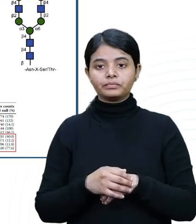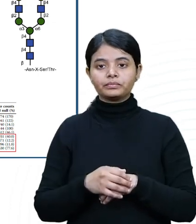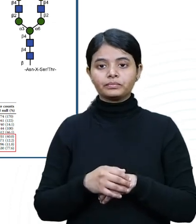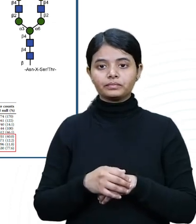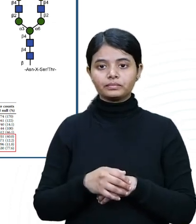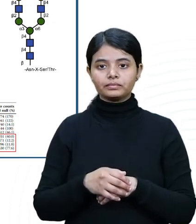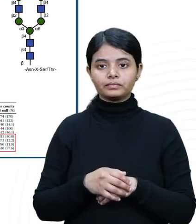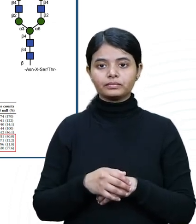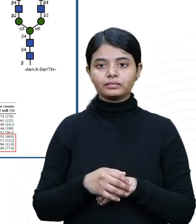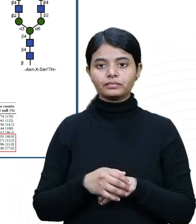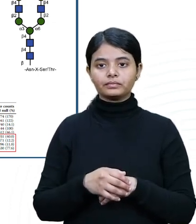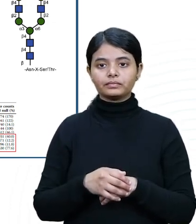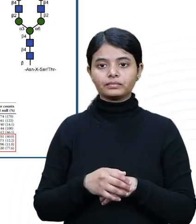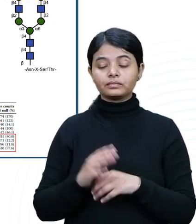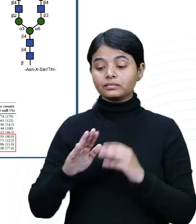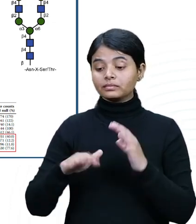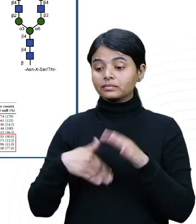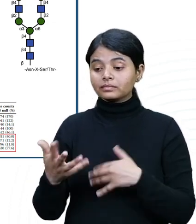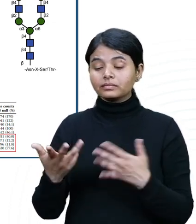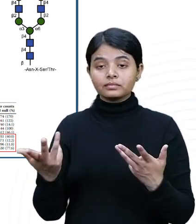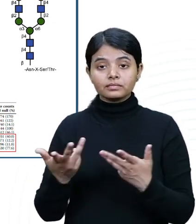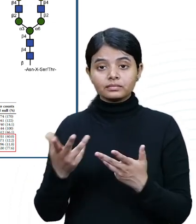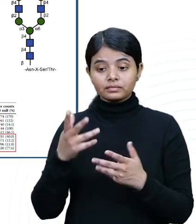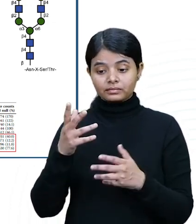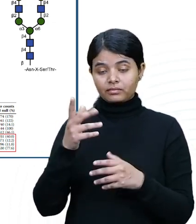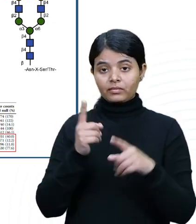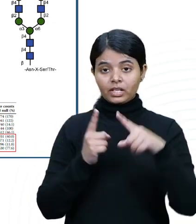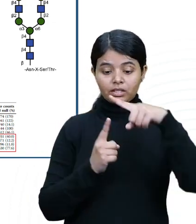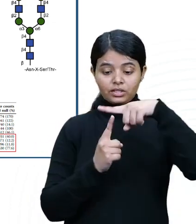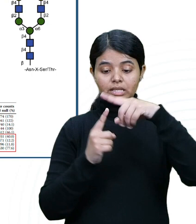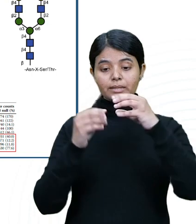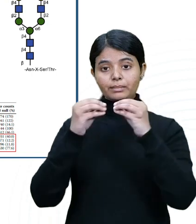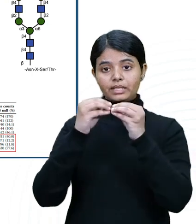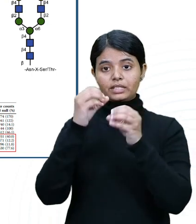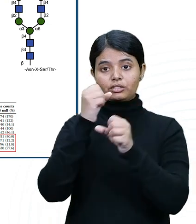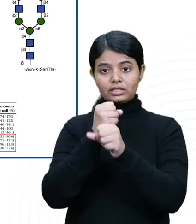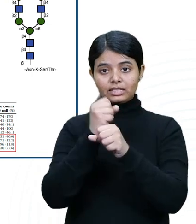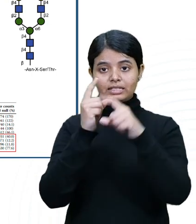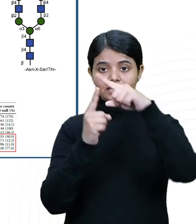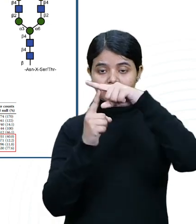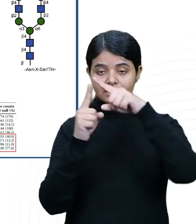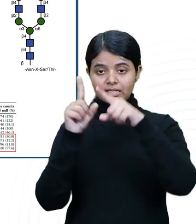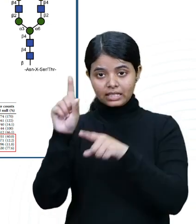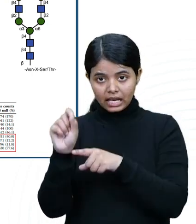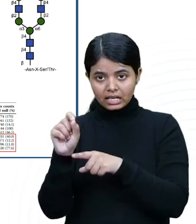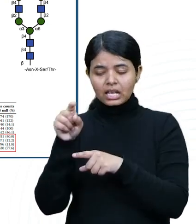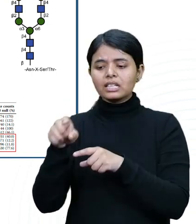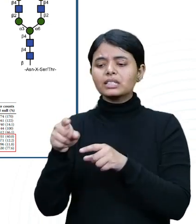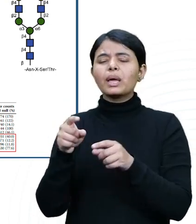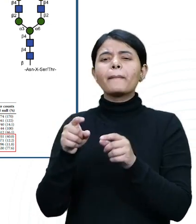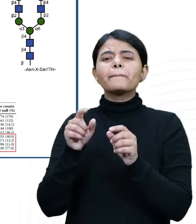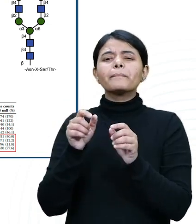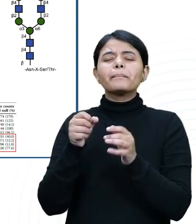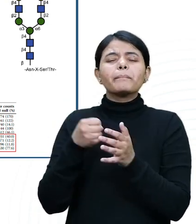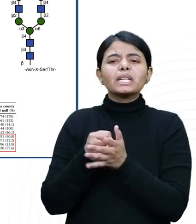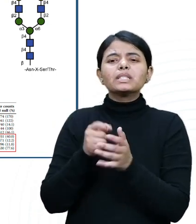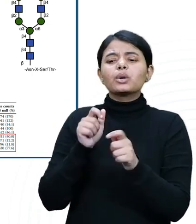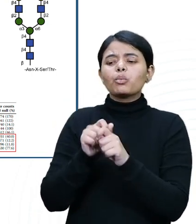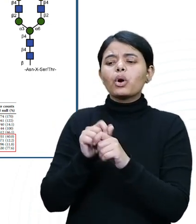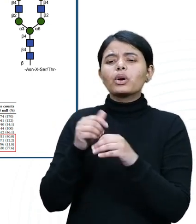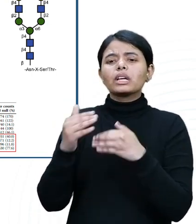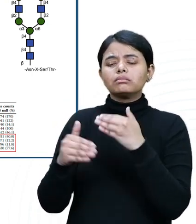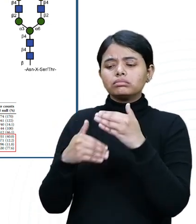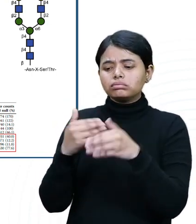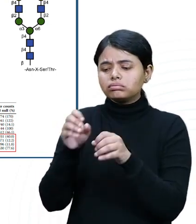a TBGT8, which already characterized enzyme. So this enzyme is compensating for the loss of this enzyme.